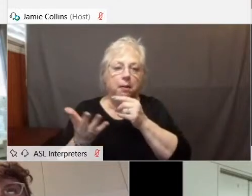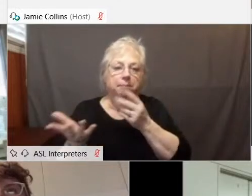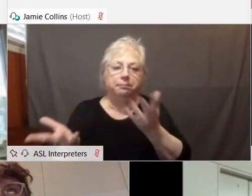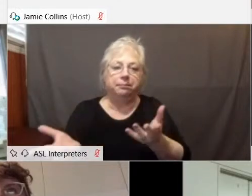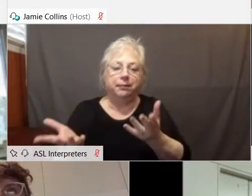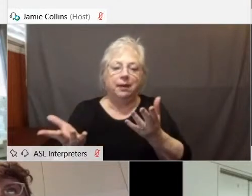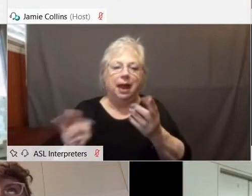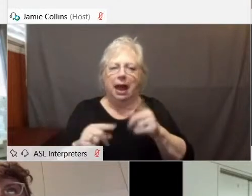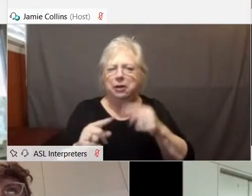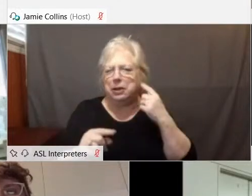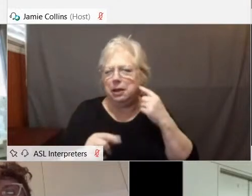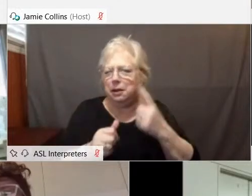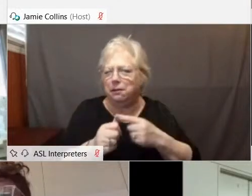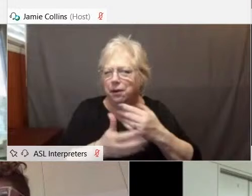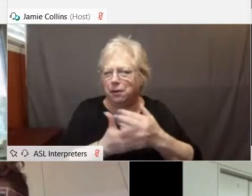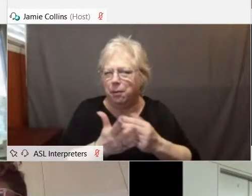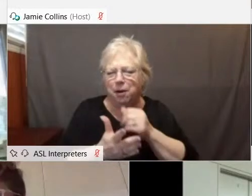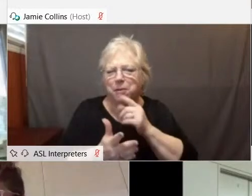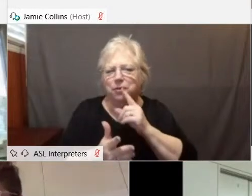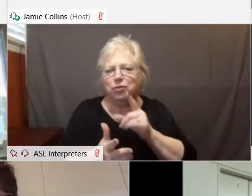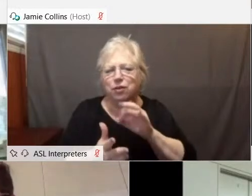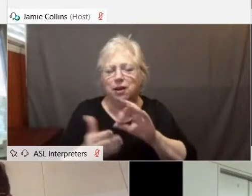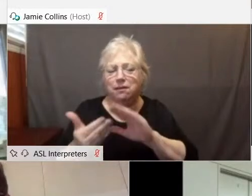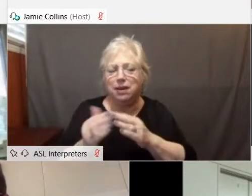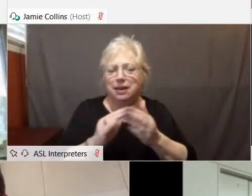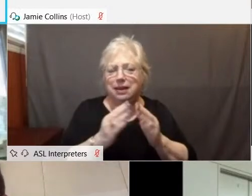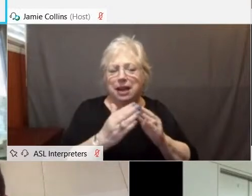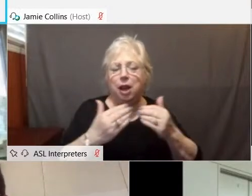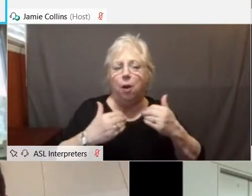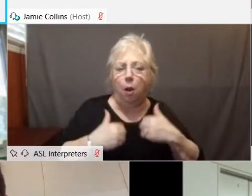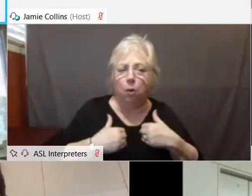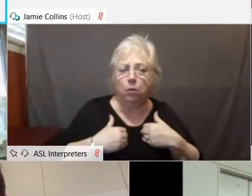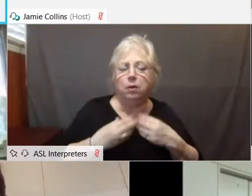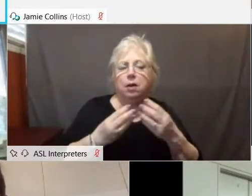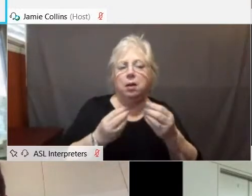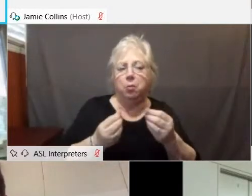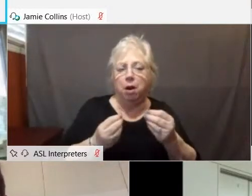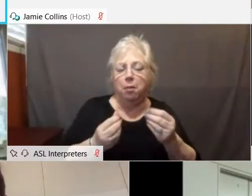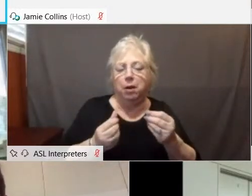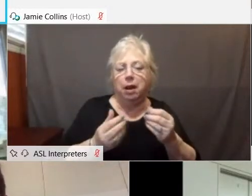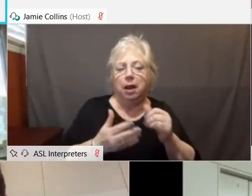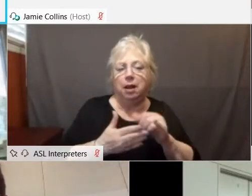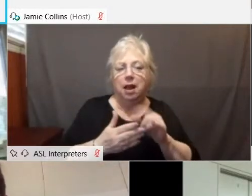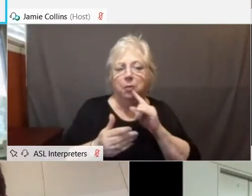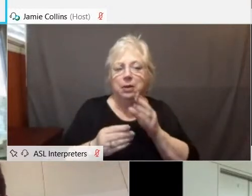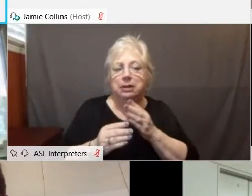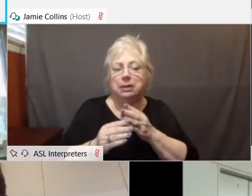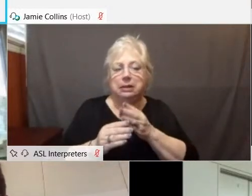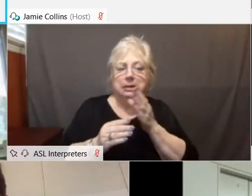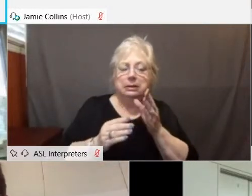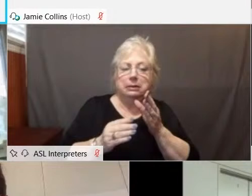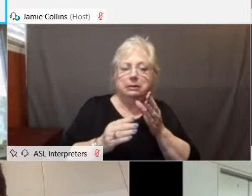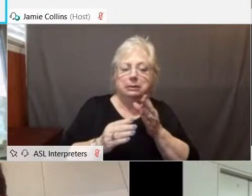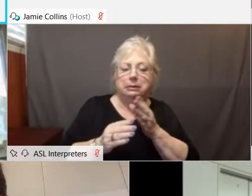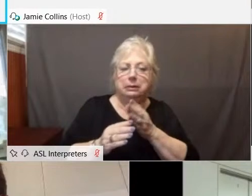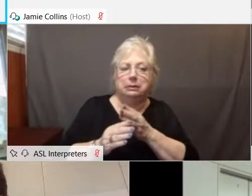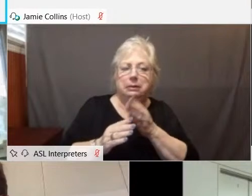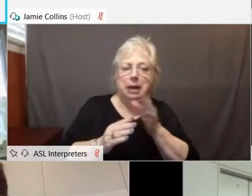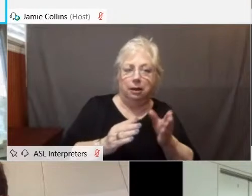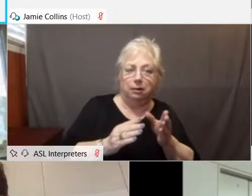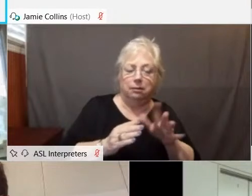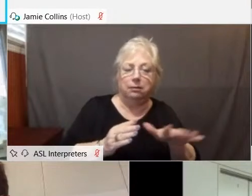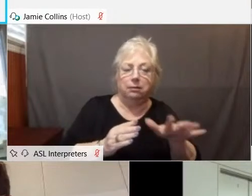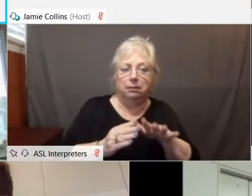I couldn't hear the first part of it. I'm not sure if the city owned the property that it is adjacent to. So I'm